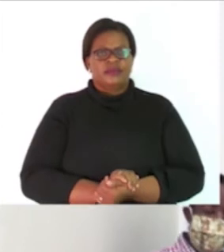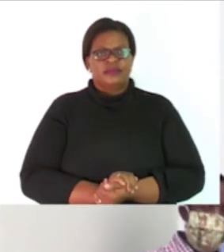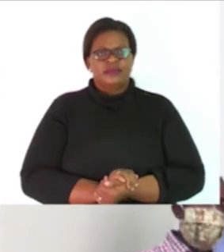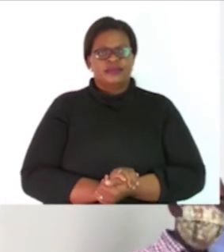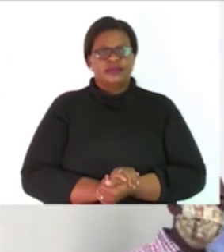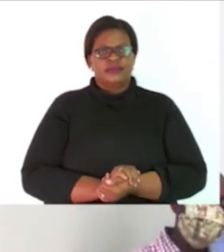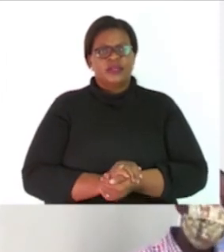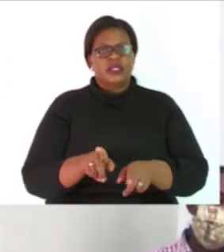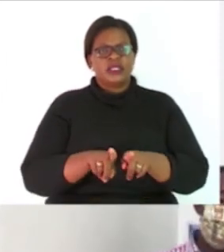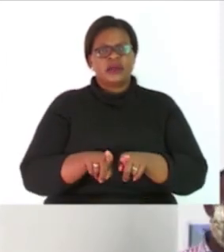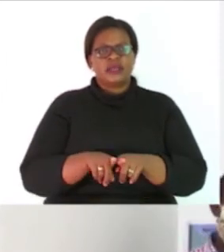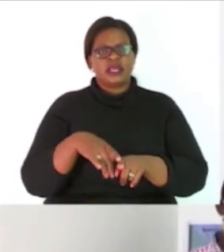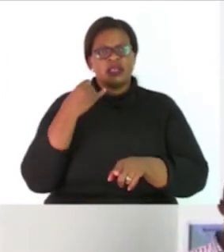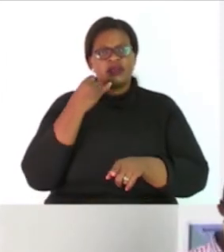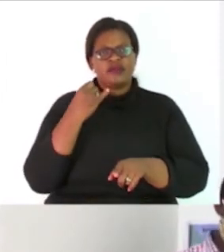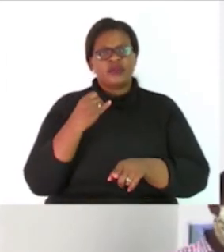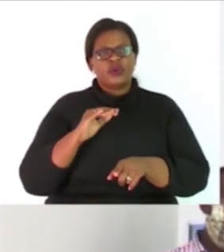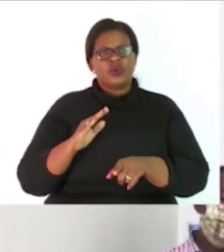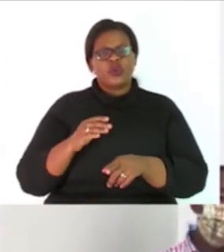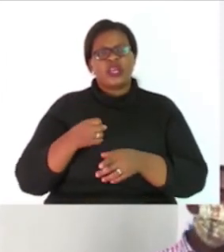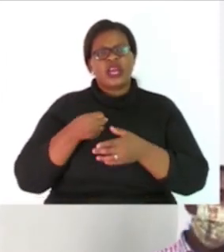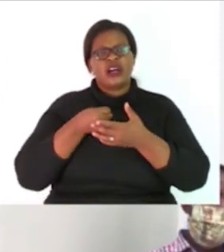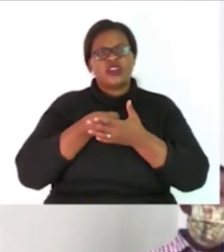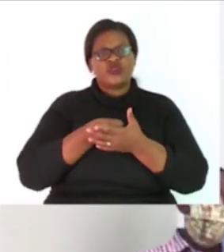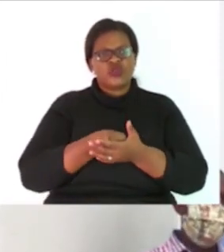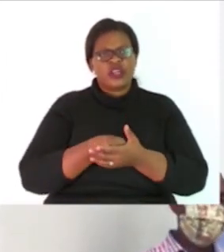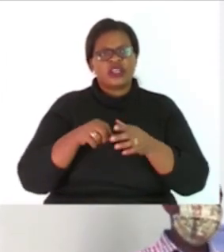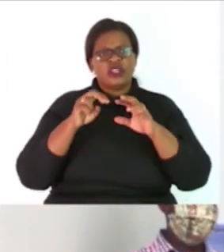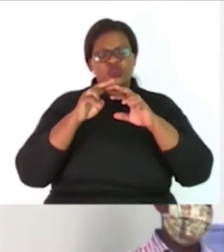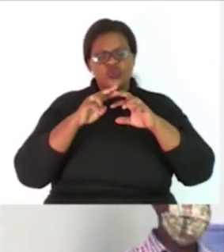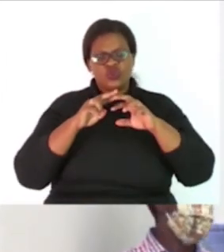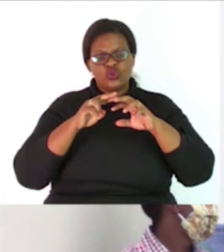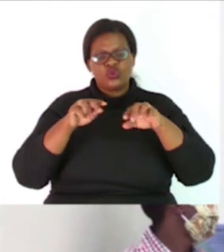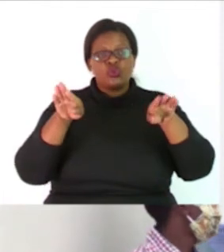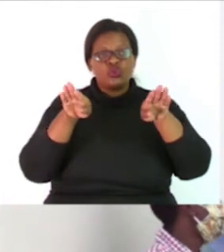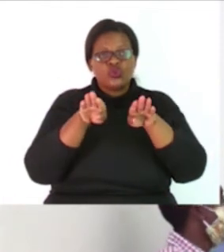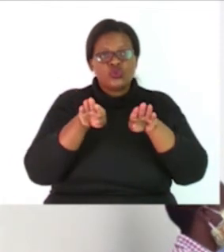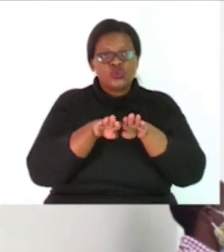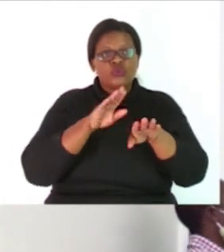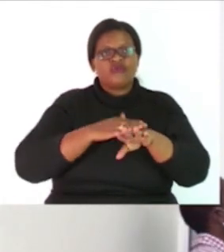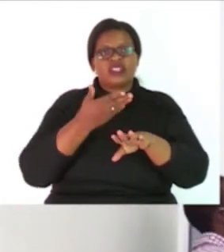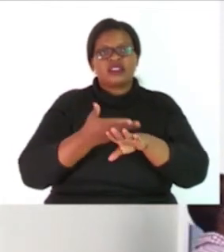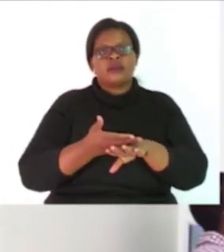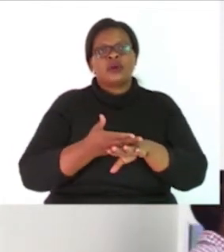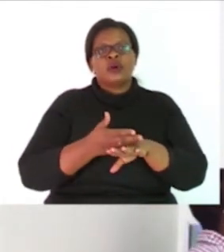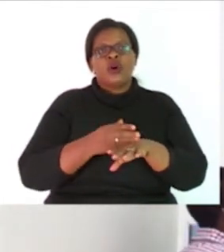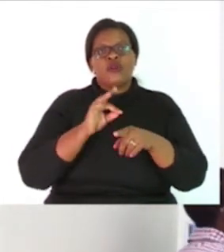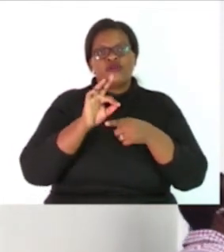As I said, what we want to do is factor pairs. Now, I want you to look at this. Pamone,